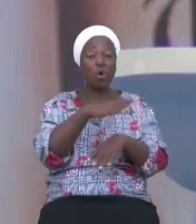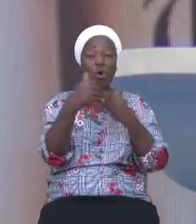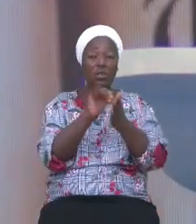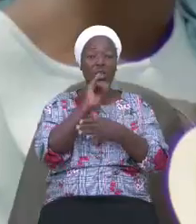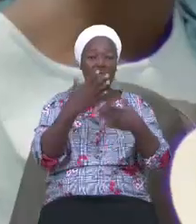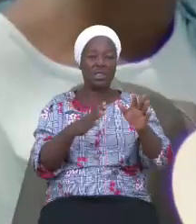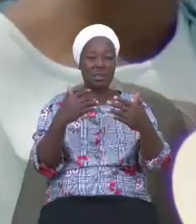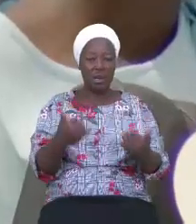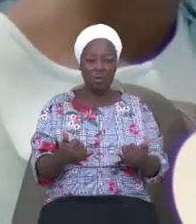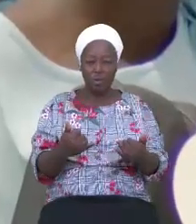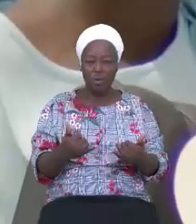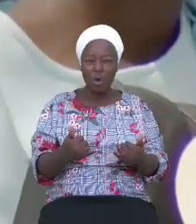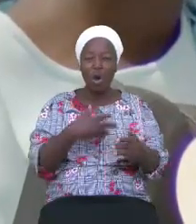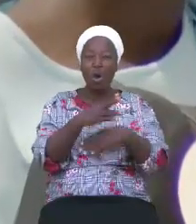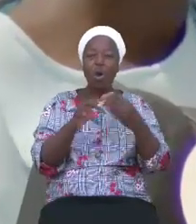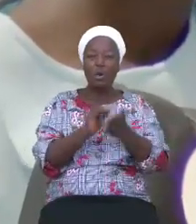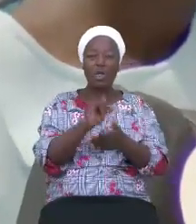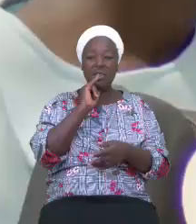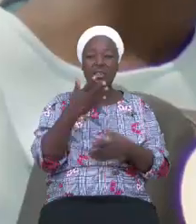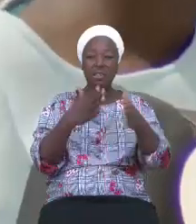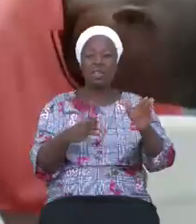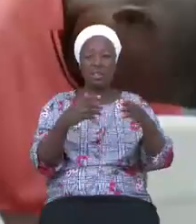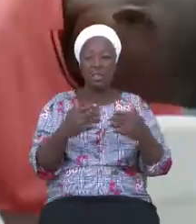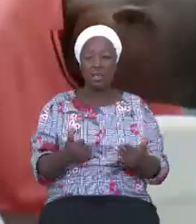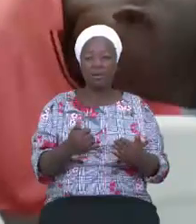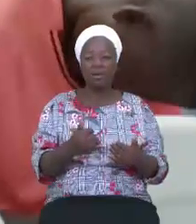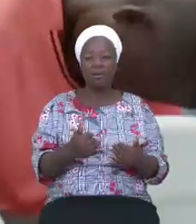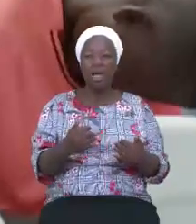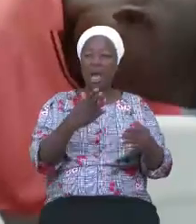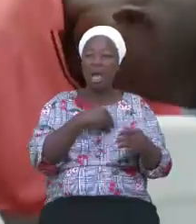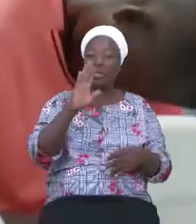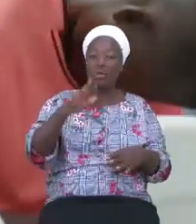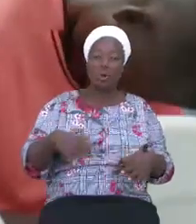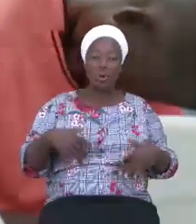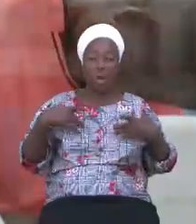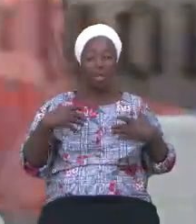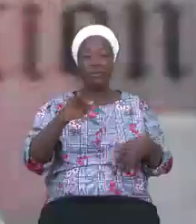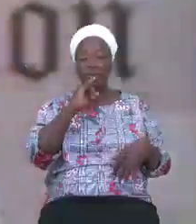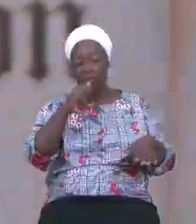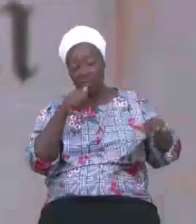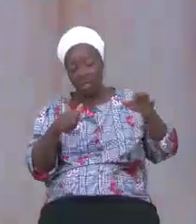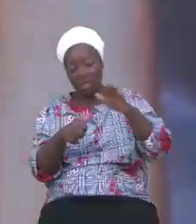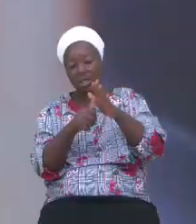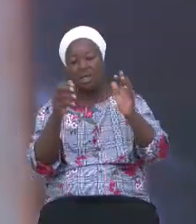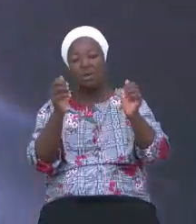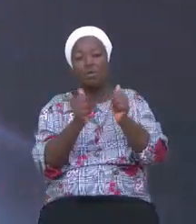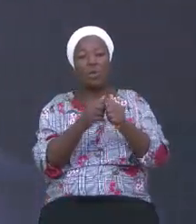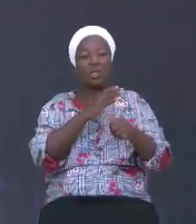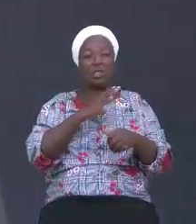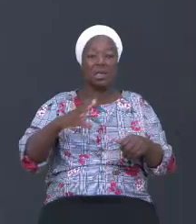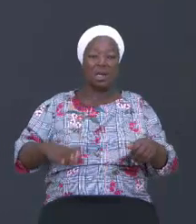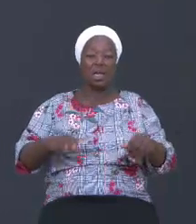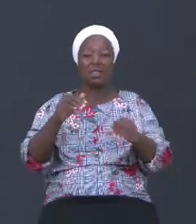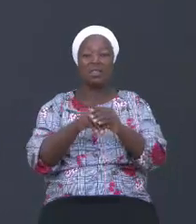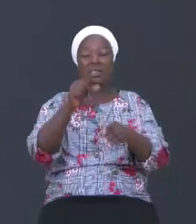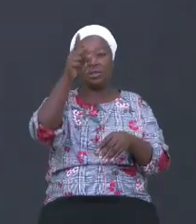now. I said all that is dead now. And your life is hid with Christ in